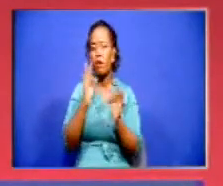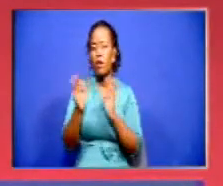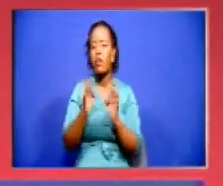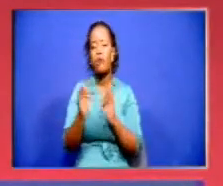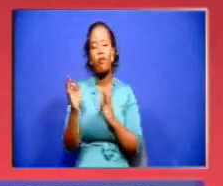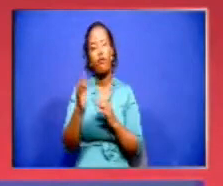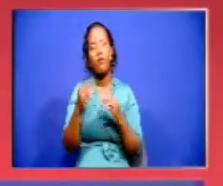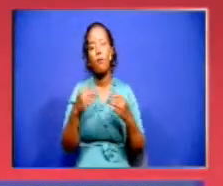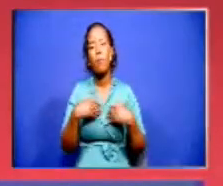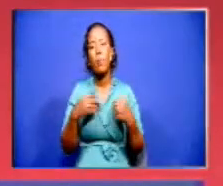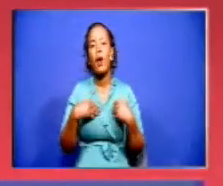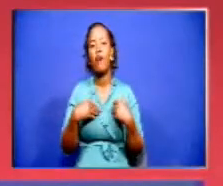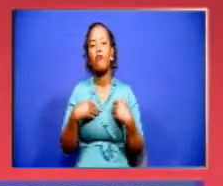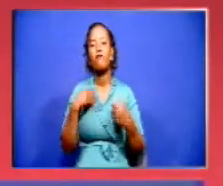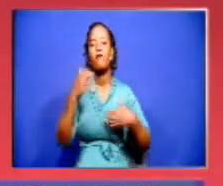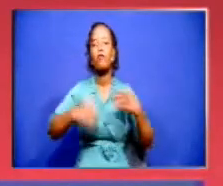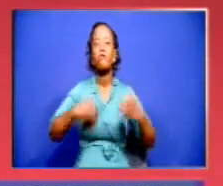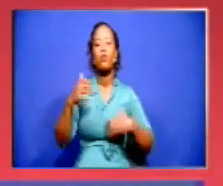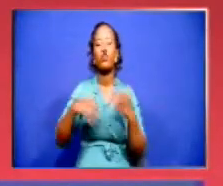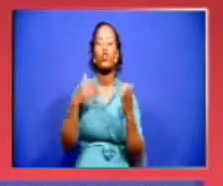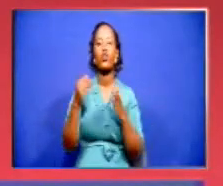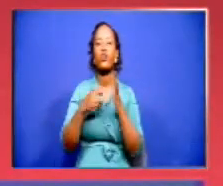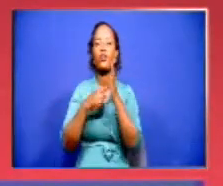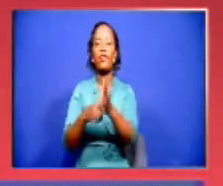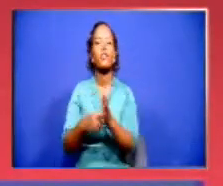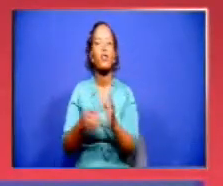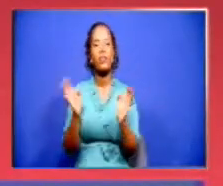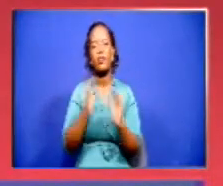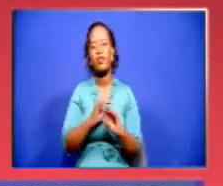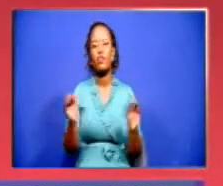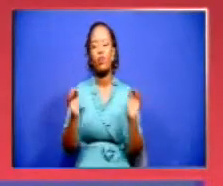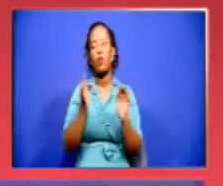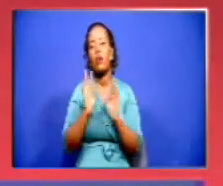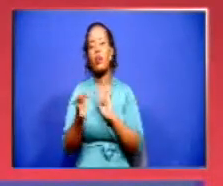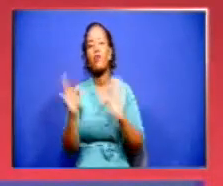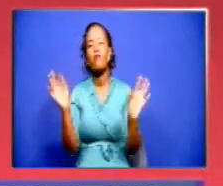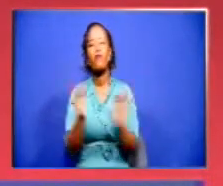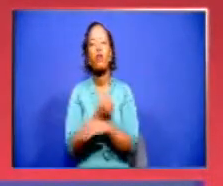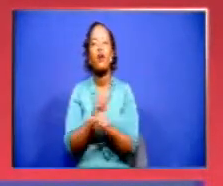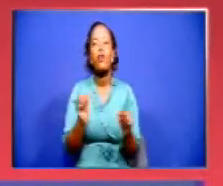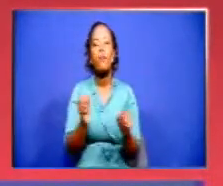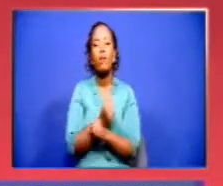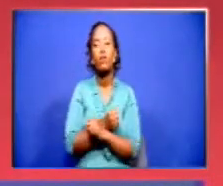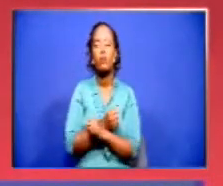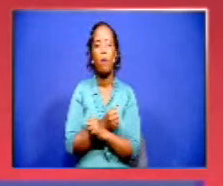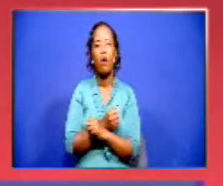of, emotional intelligence. If you cannot relate, if you cannot be able to